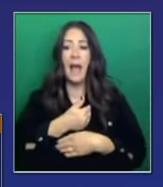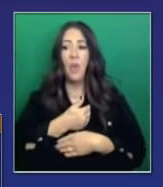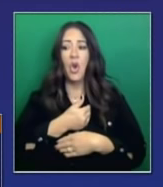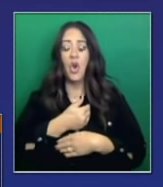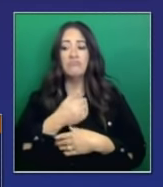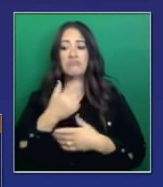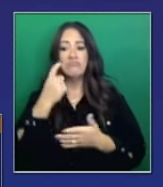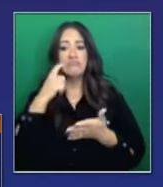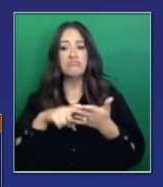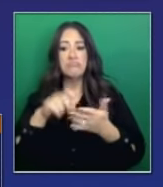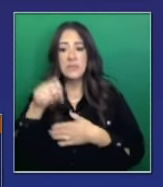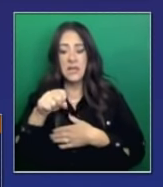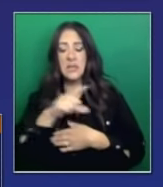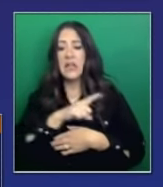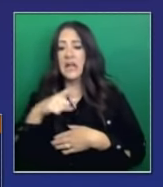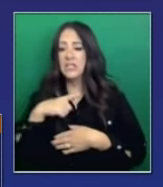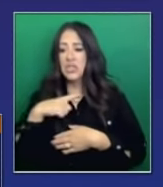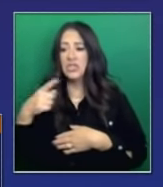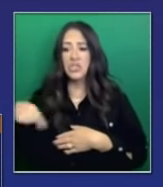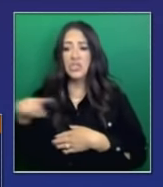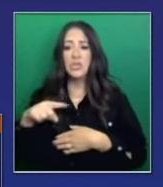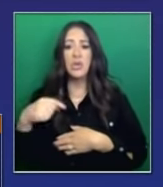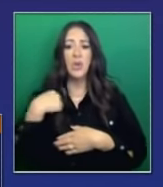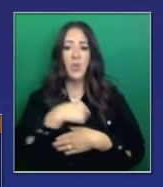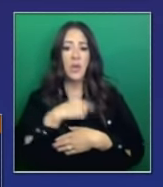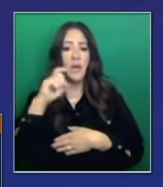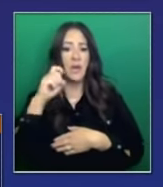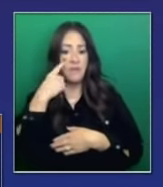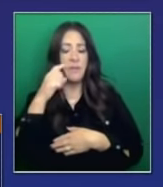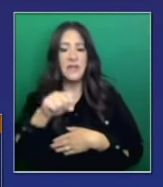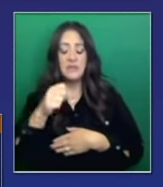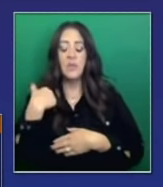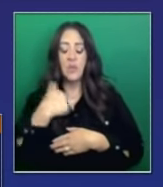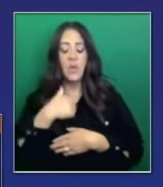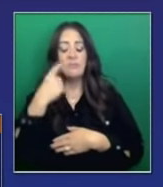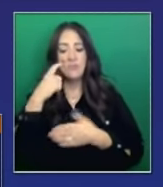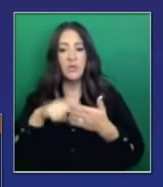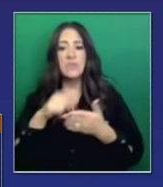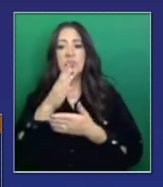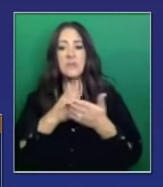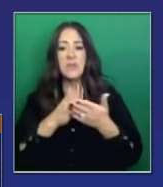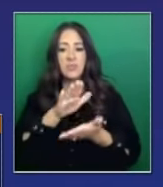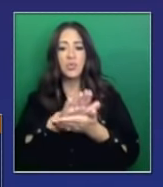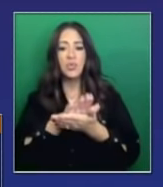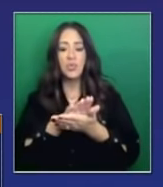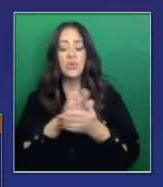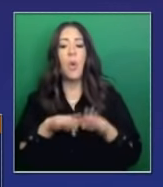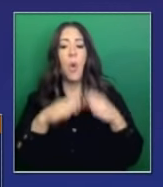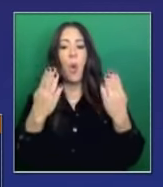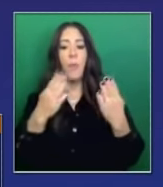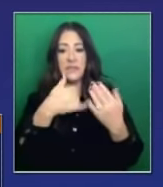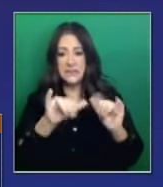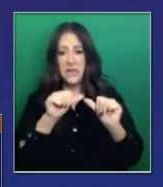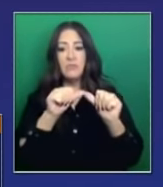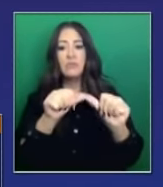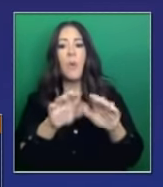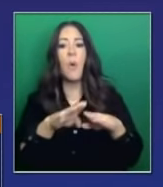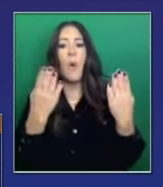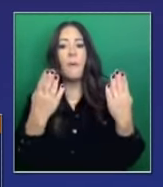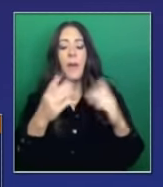publicly, that there are some schools that have been open and remain open that are simply not having